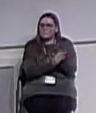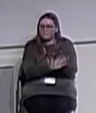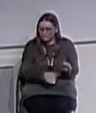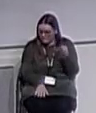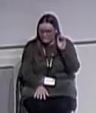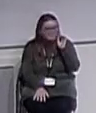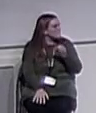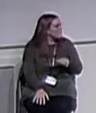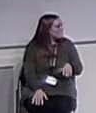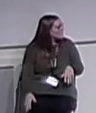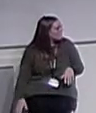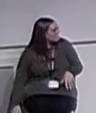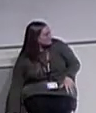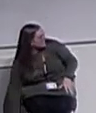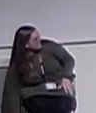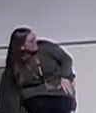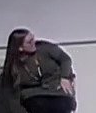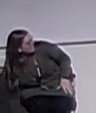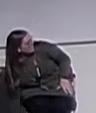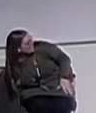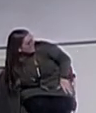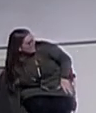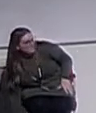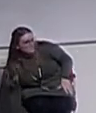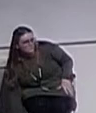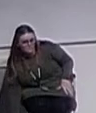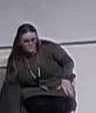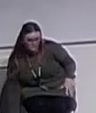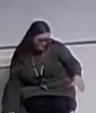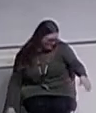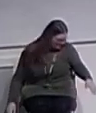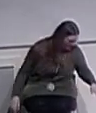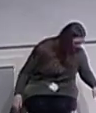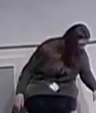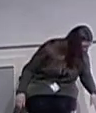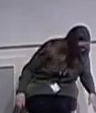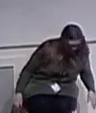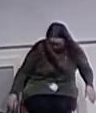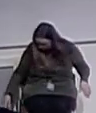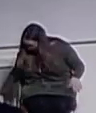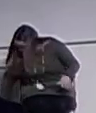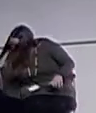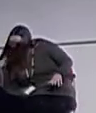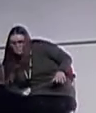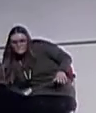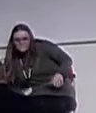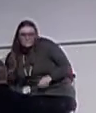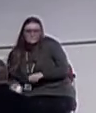So as I said before, you can leave the room on both sides and at the back as well.